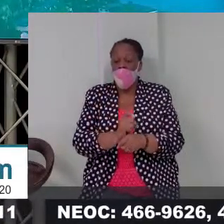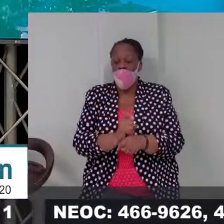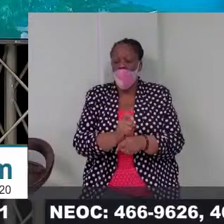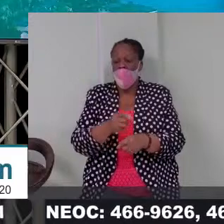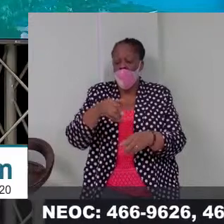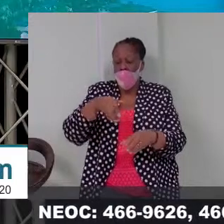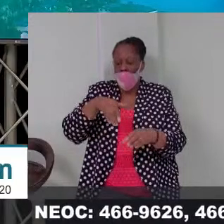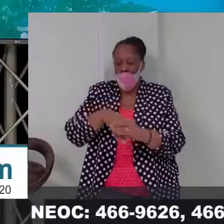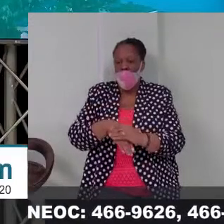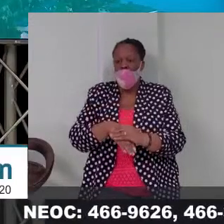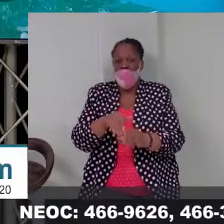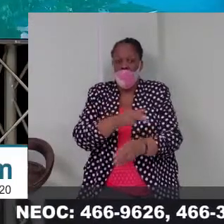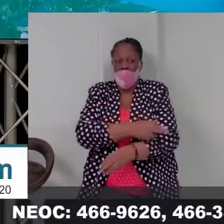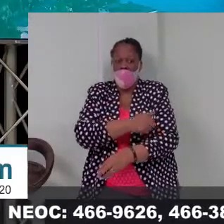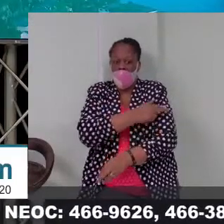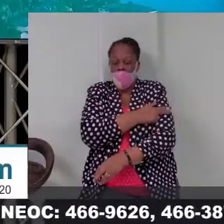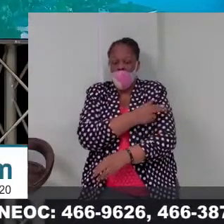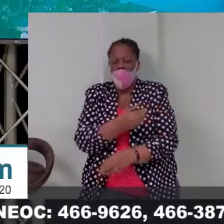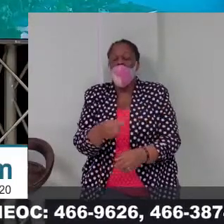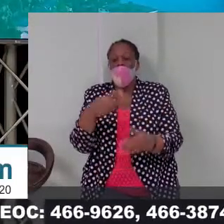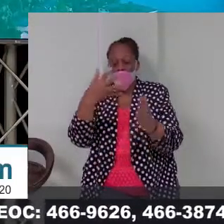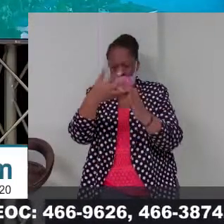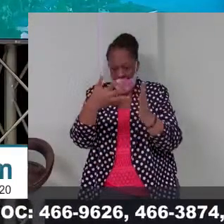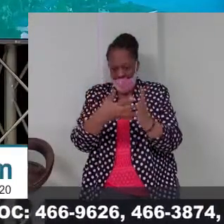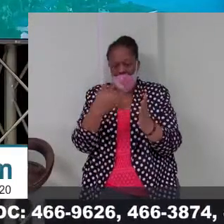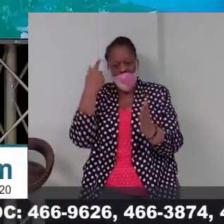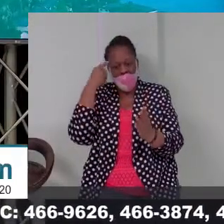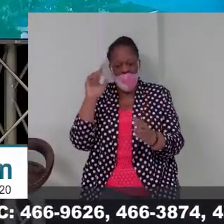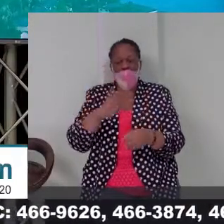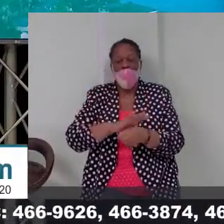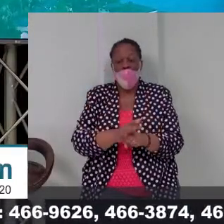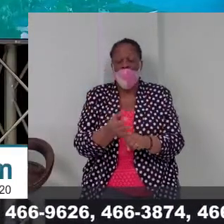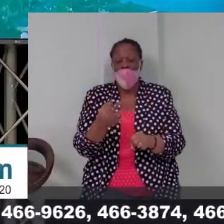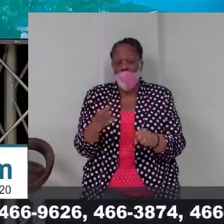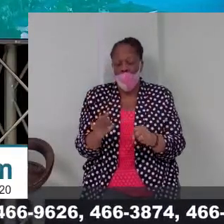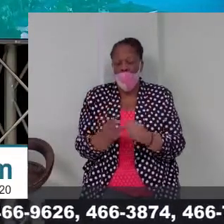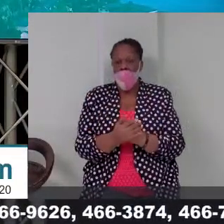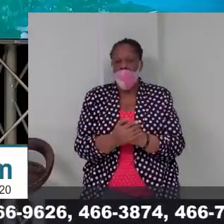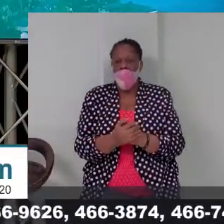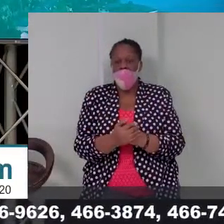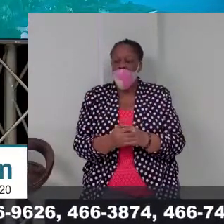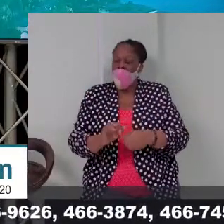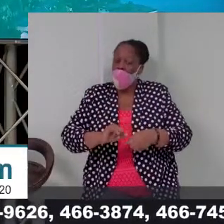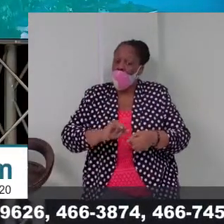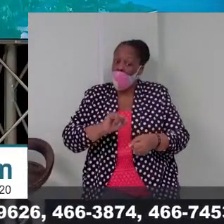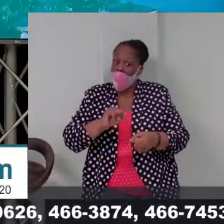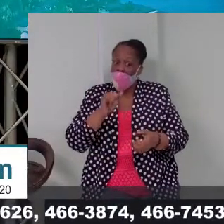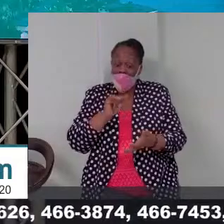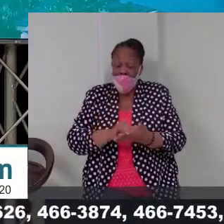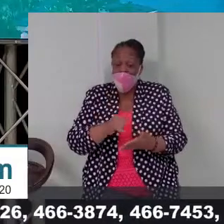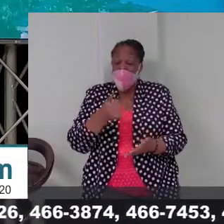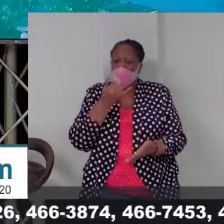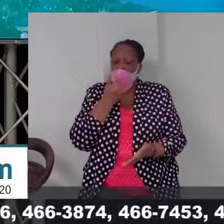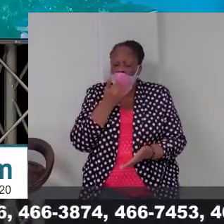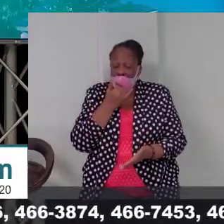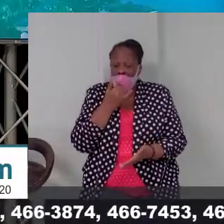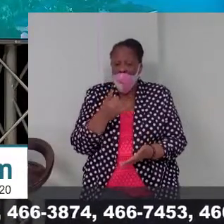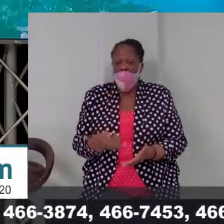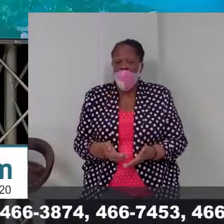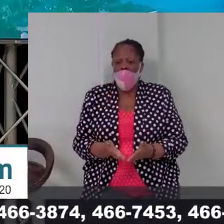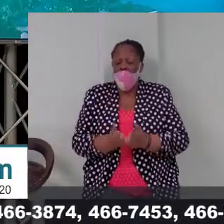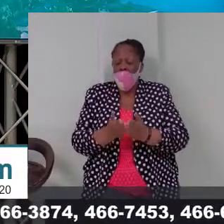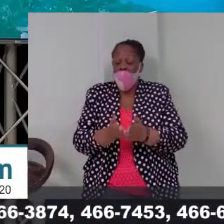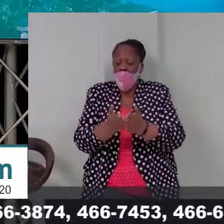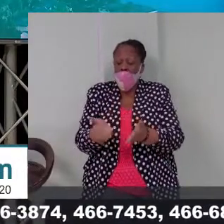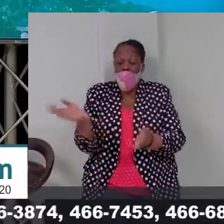investigation, but I bring it so that you will see these are the kind of incidents that could occur, that could possibly put our